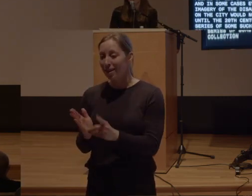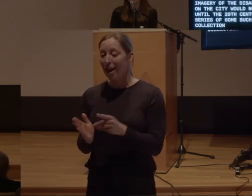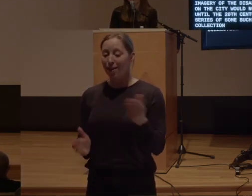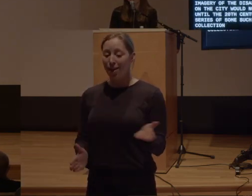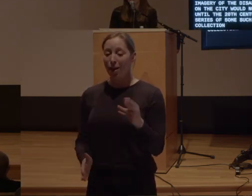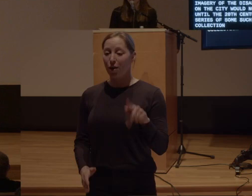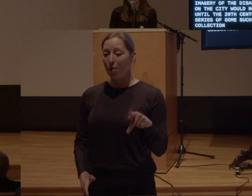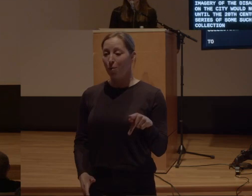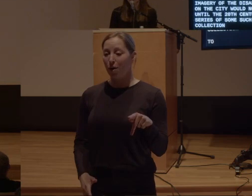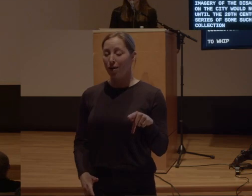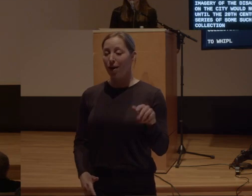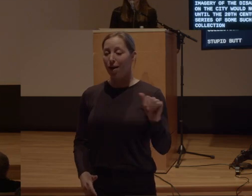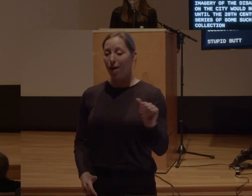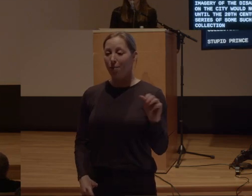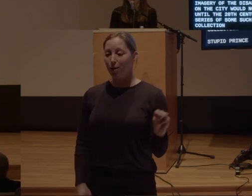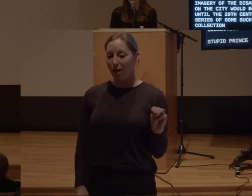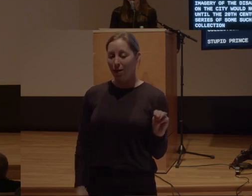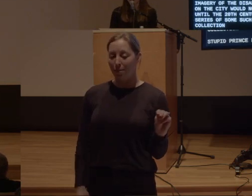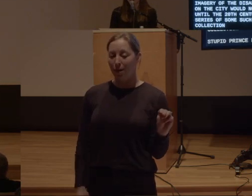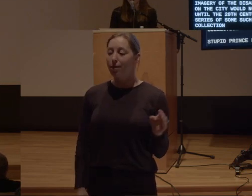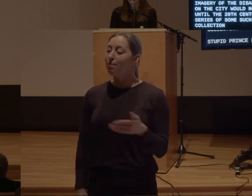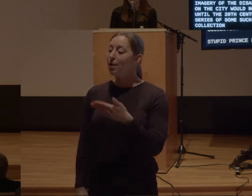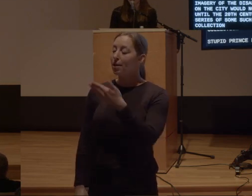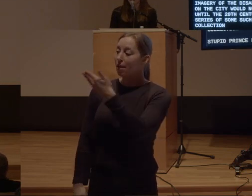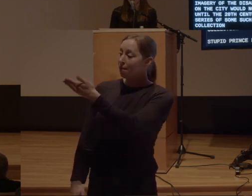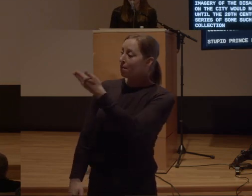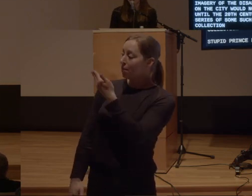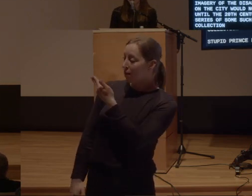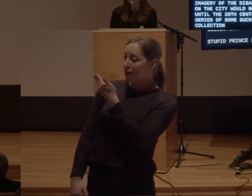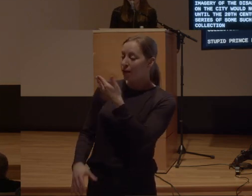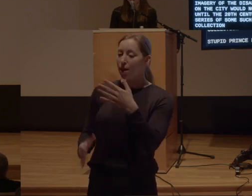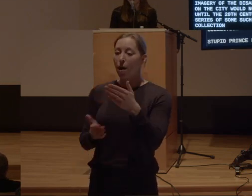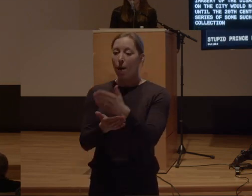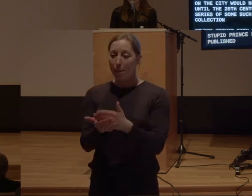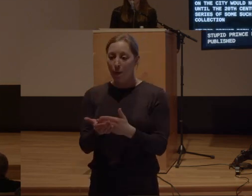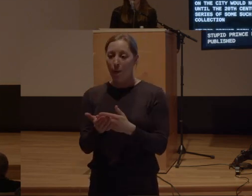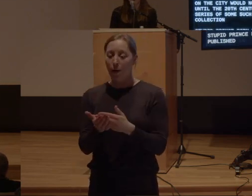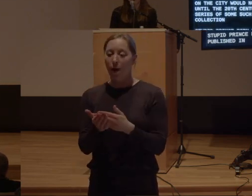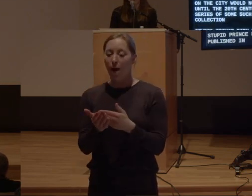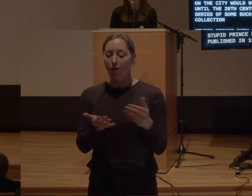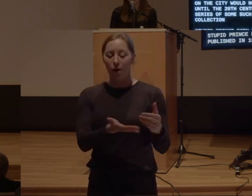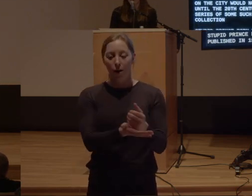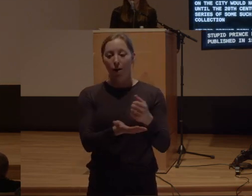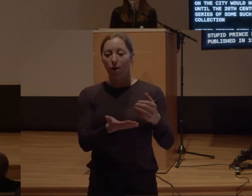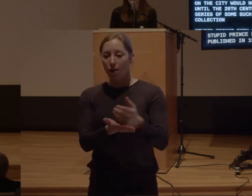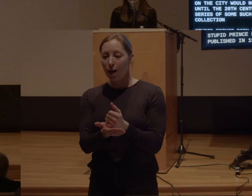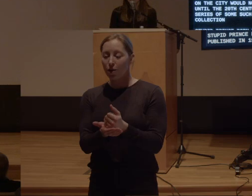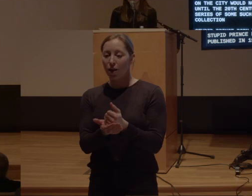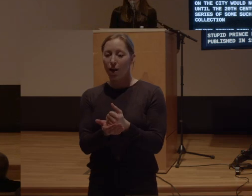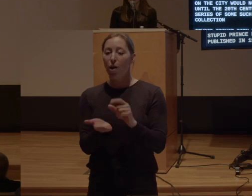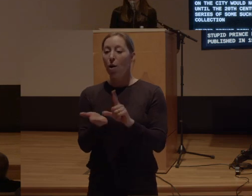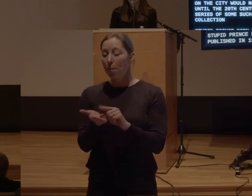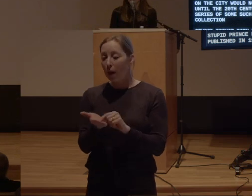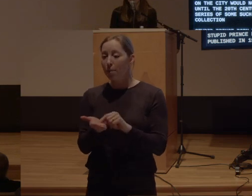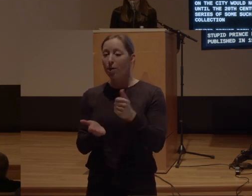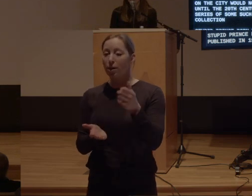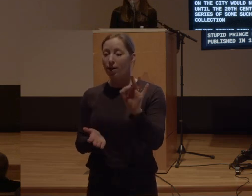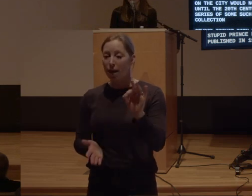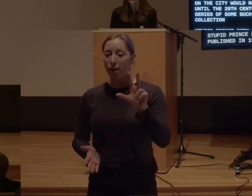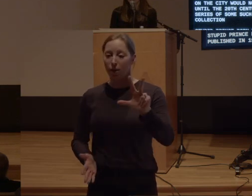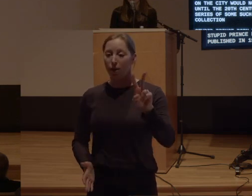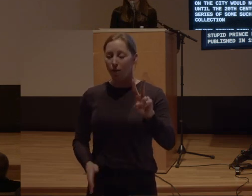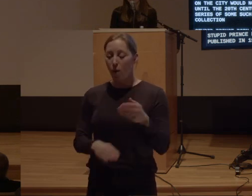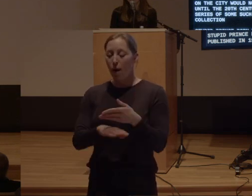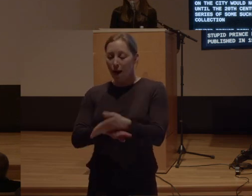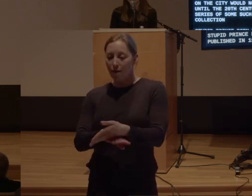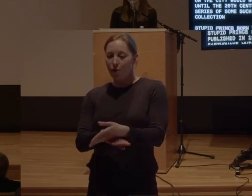These two woodblock prints belong to a collection of 36 designs published in 1924 after the Great Kanto